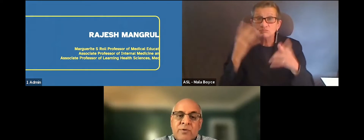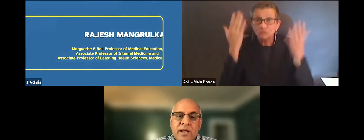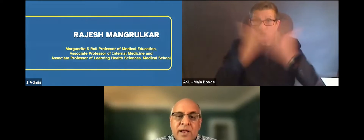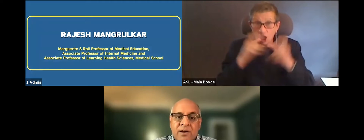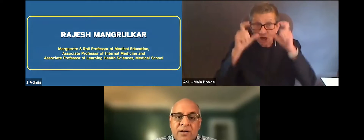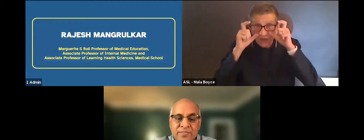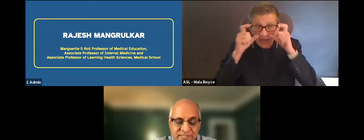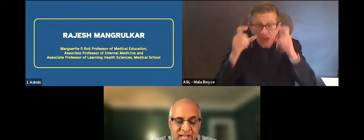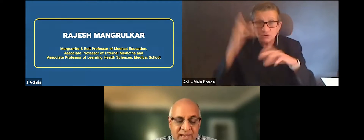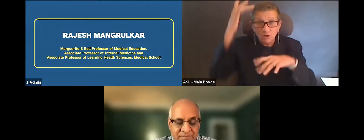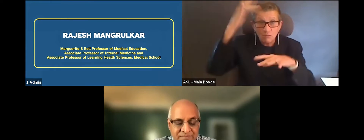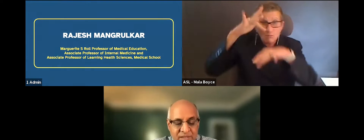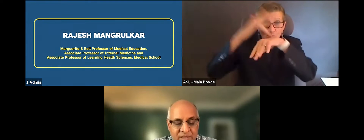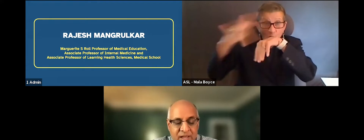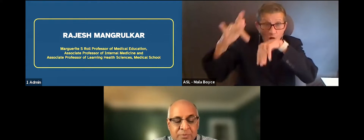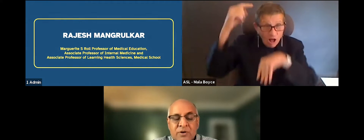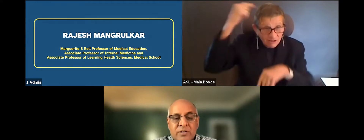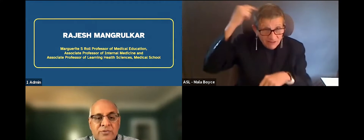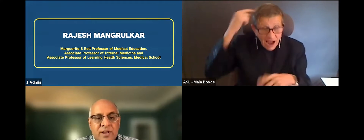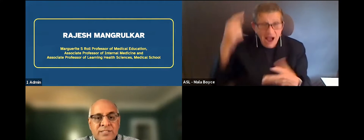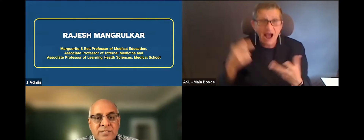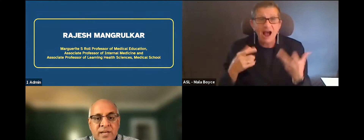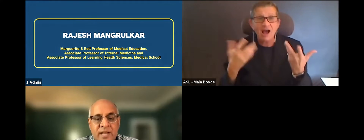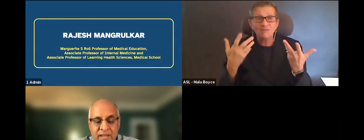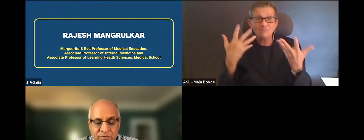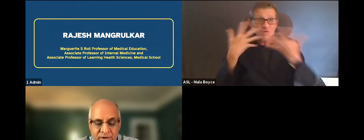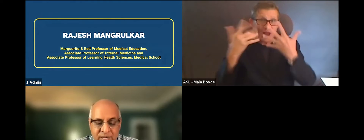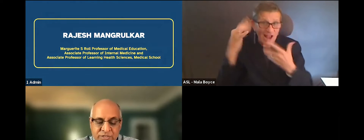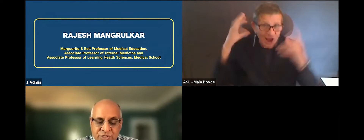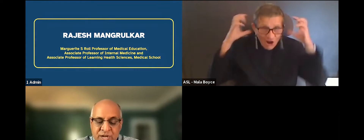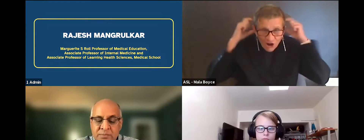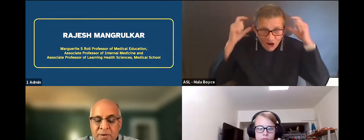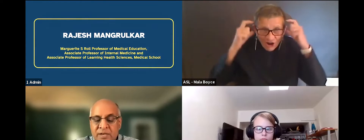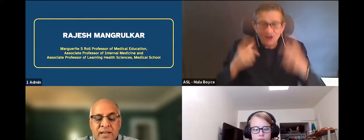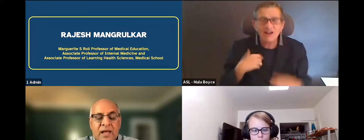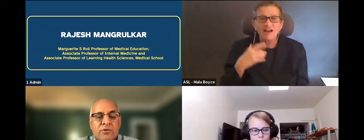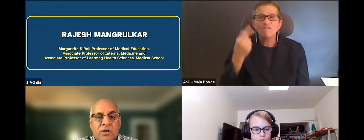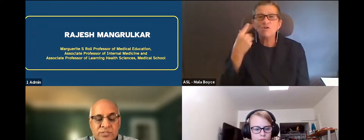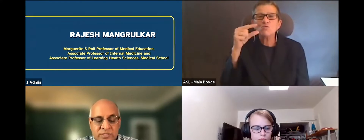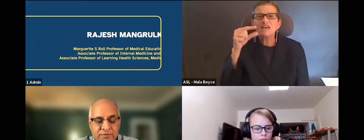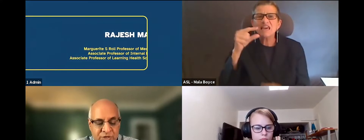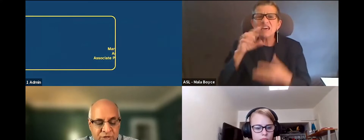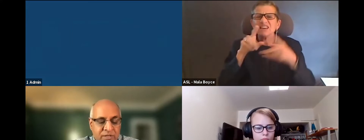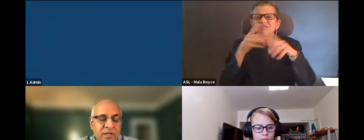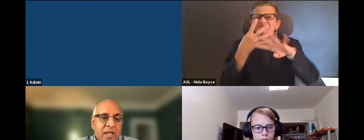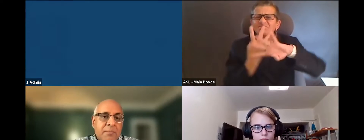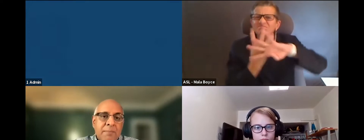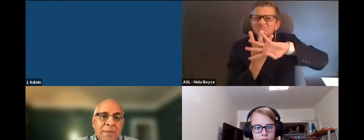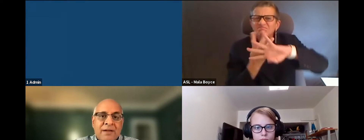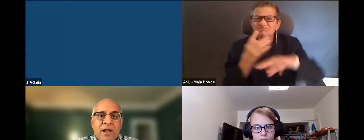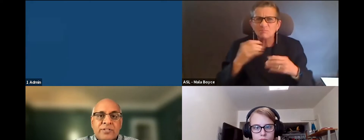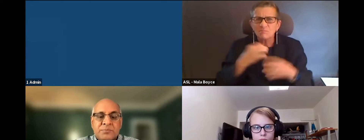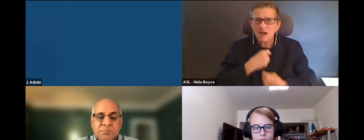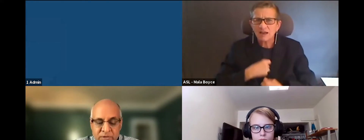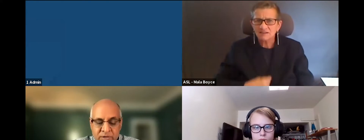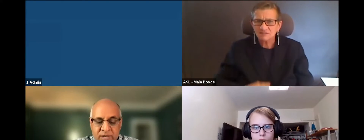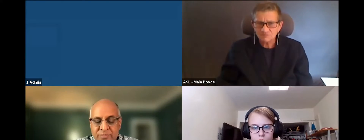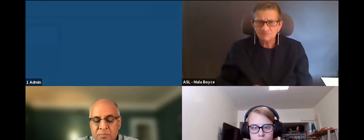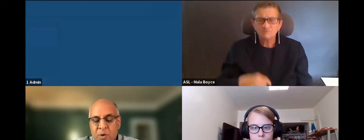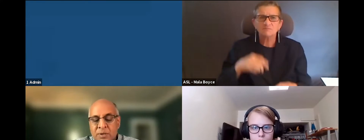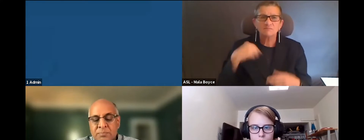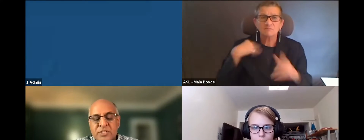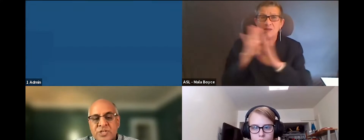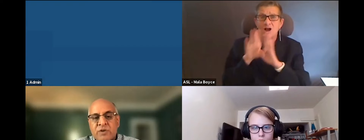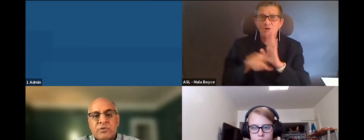black and gray hair on the side. I'm currently dressed in a green checked button-down long sleeve shirt. My background is blurred